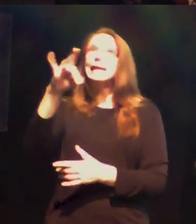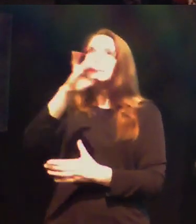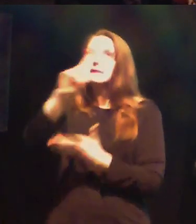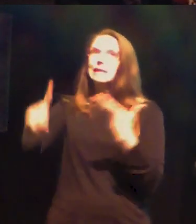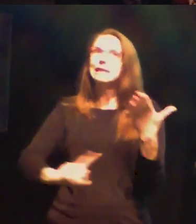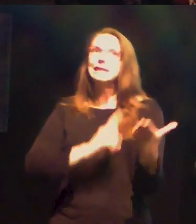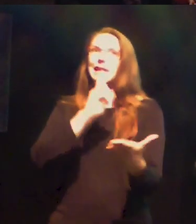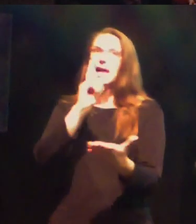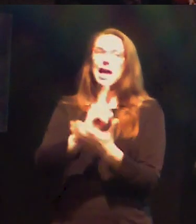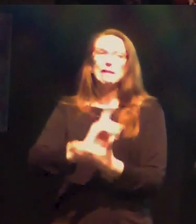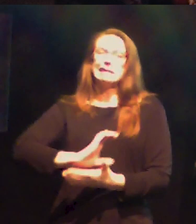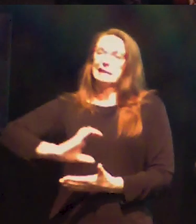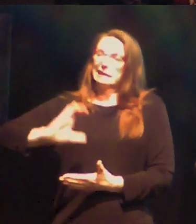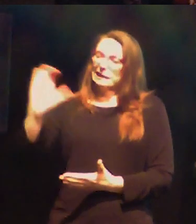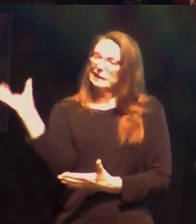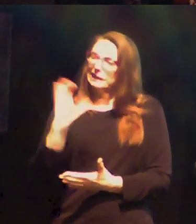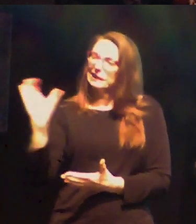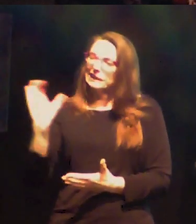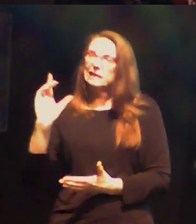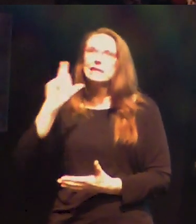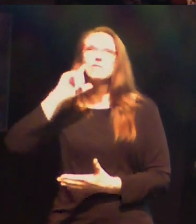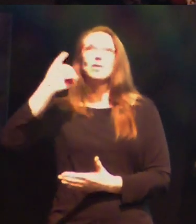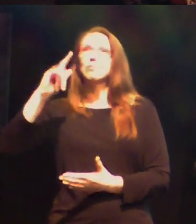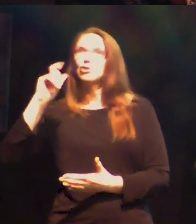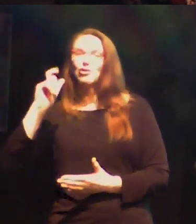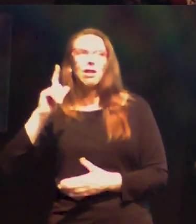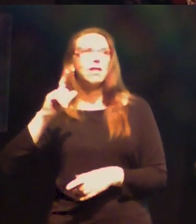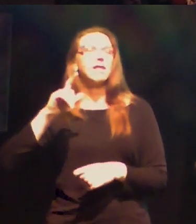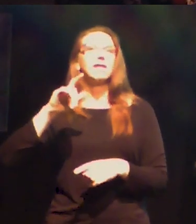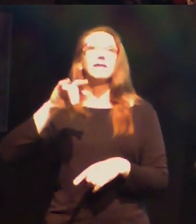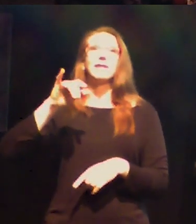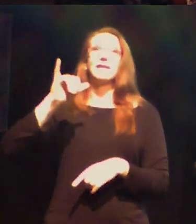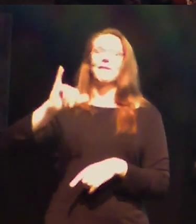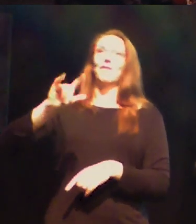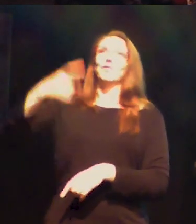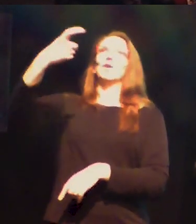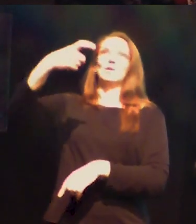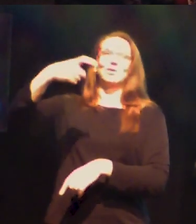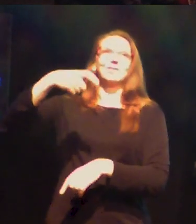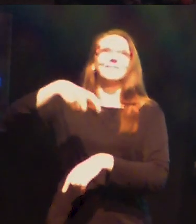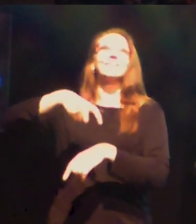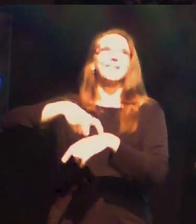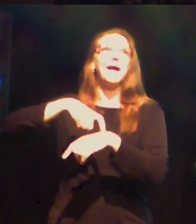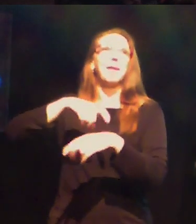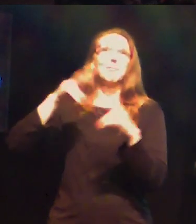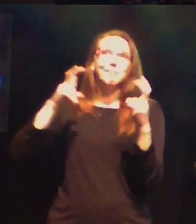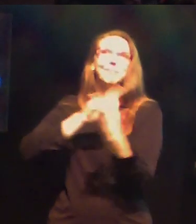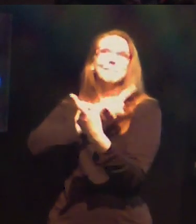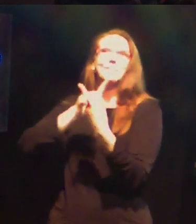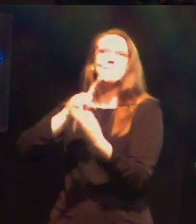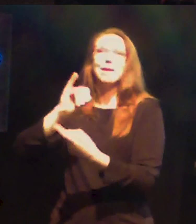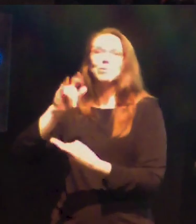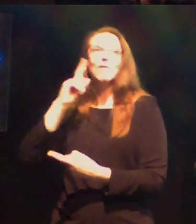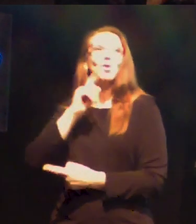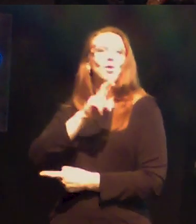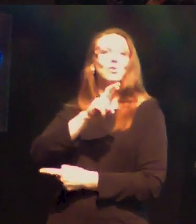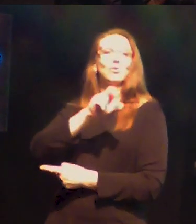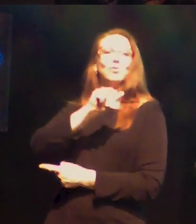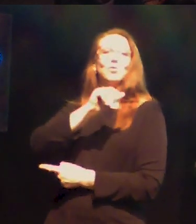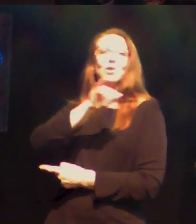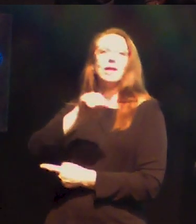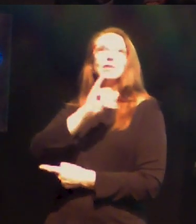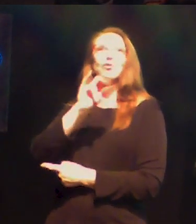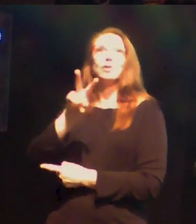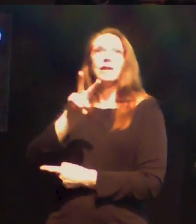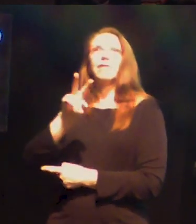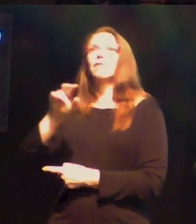hours, basically, we're trying to find her, and that was, I think, the first encounter for Rajiv and me. You know, Kim